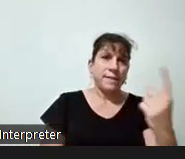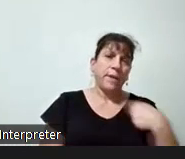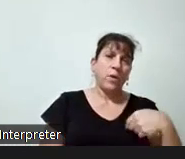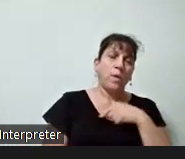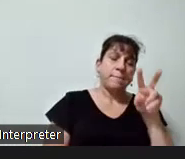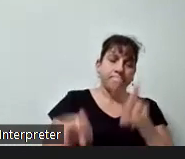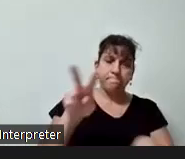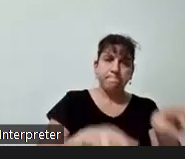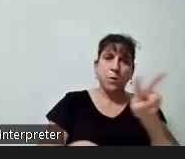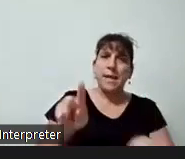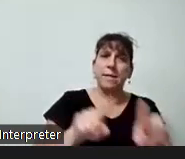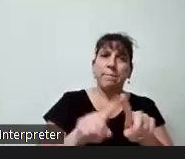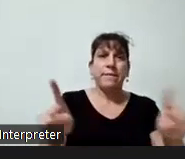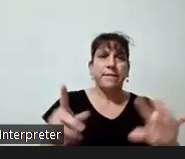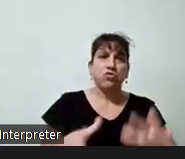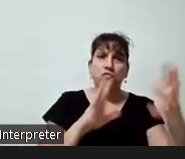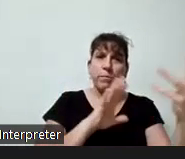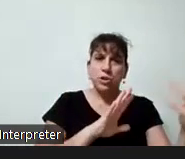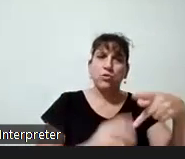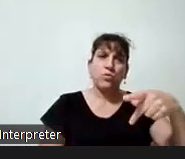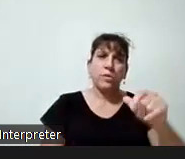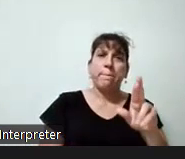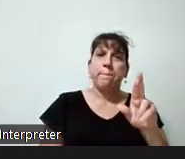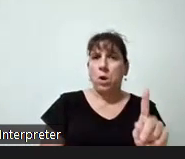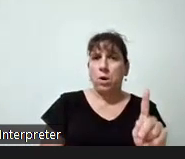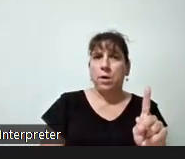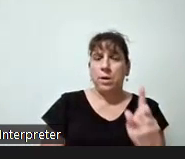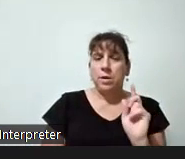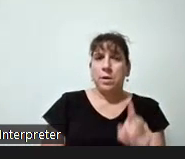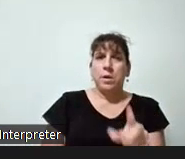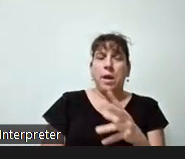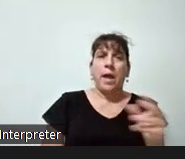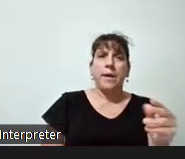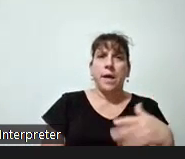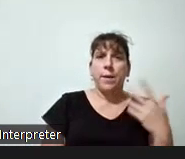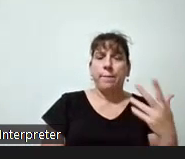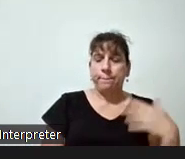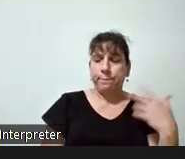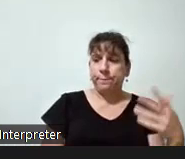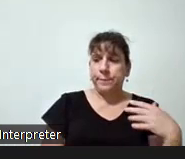but given the disruption to the park and